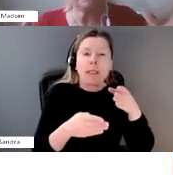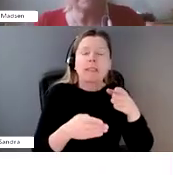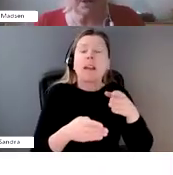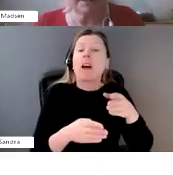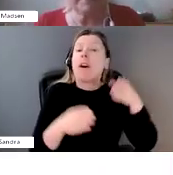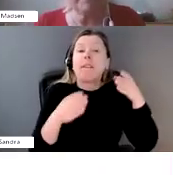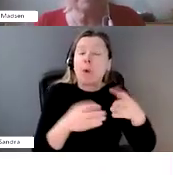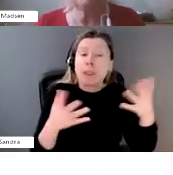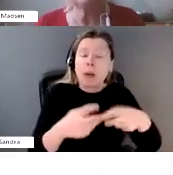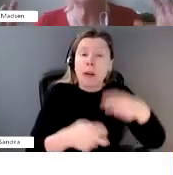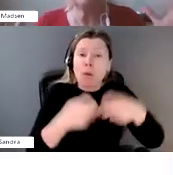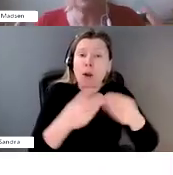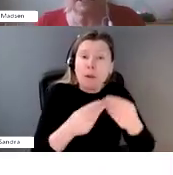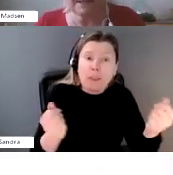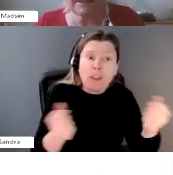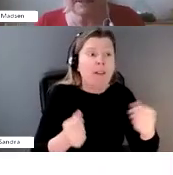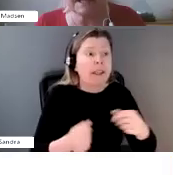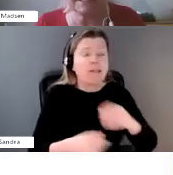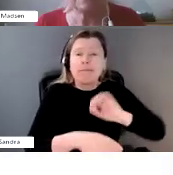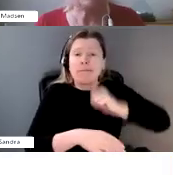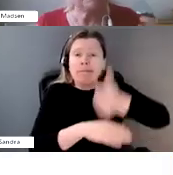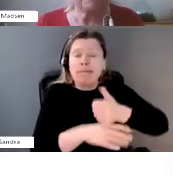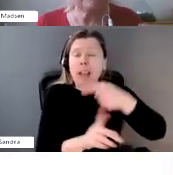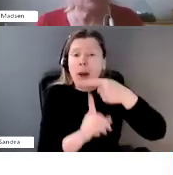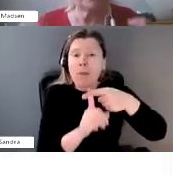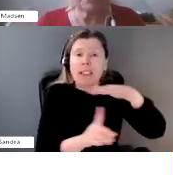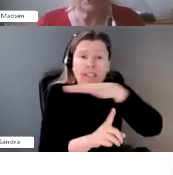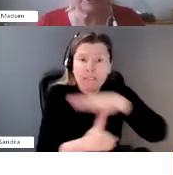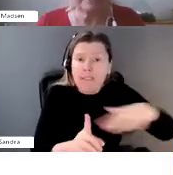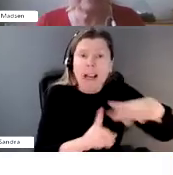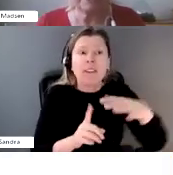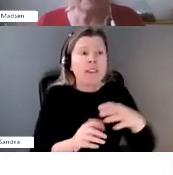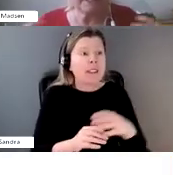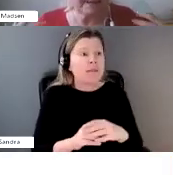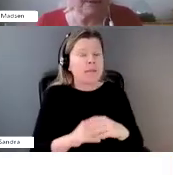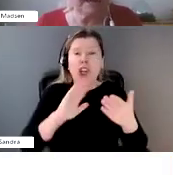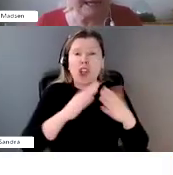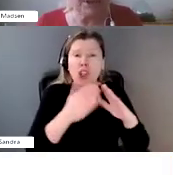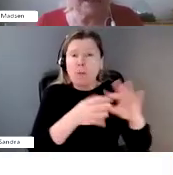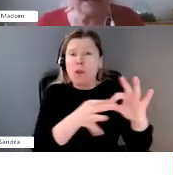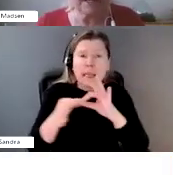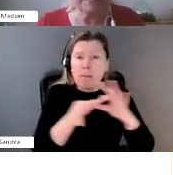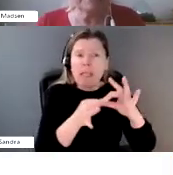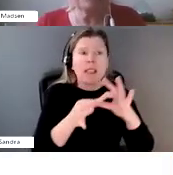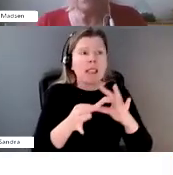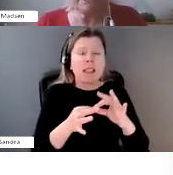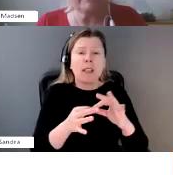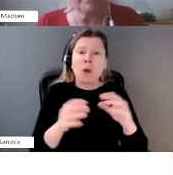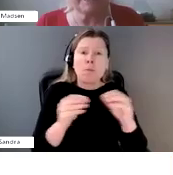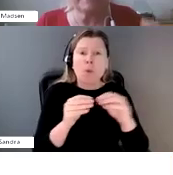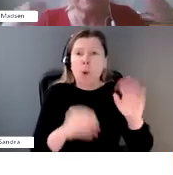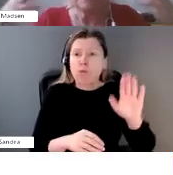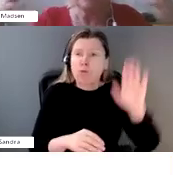solving, creating positive environments, community building, being more assertive in communication. The idea that I